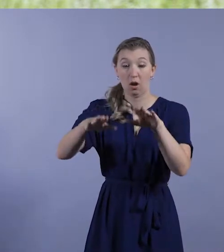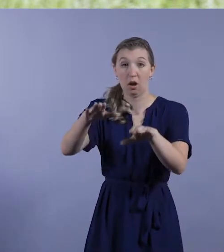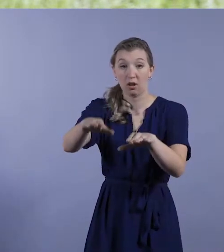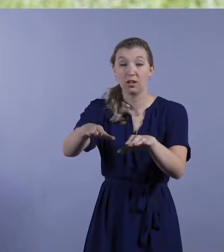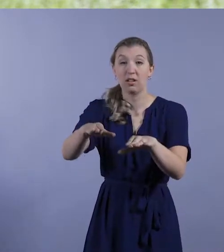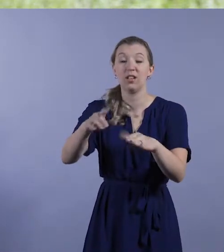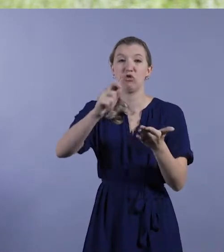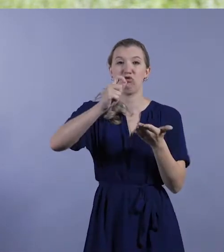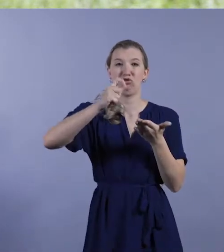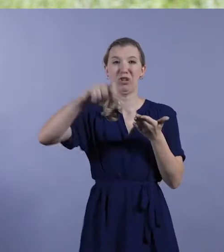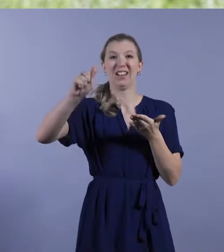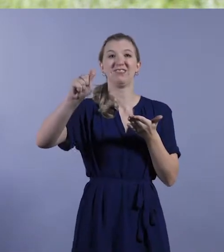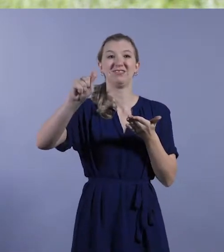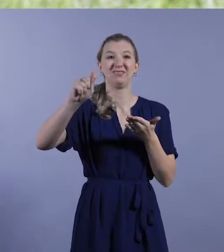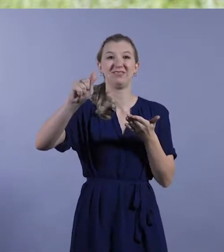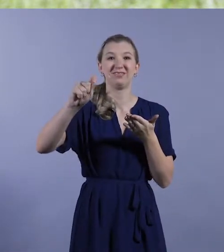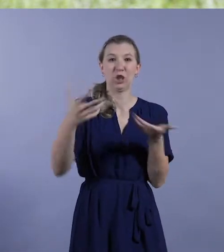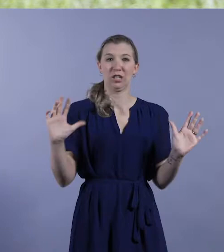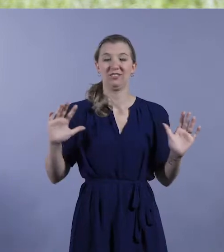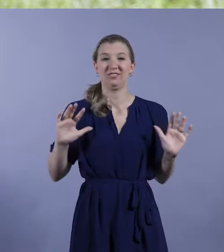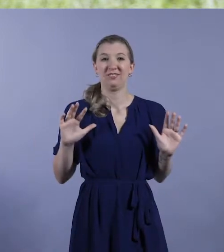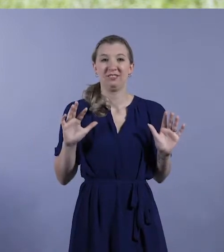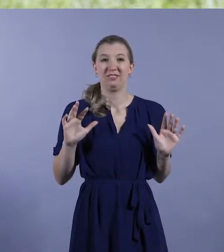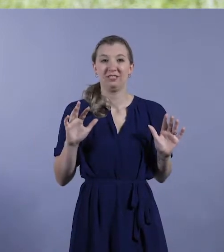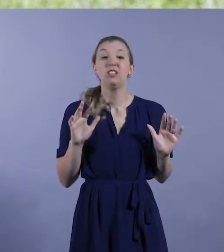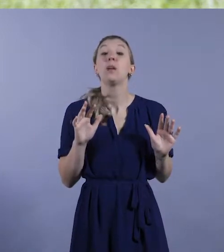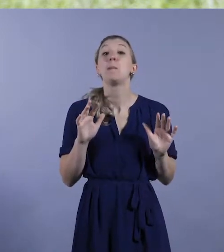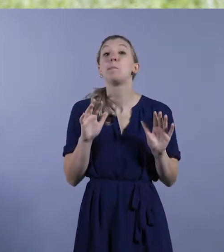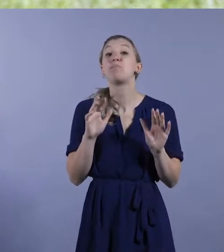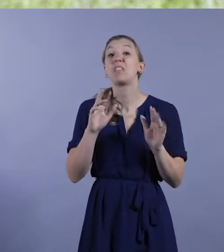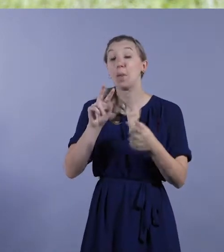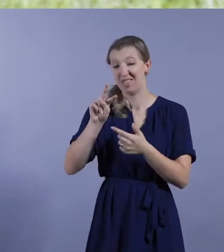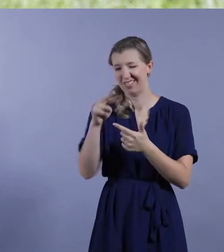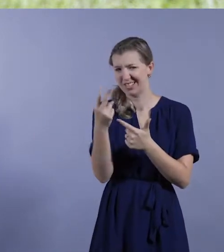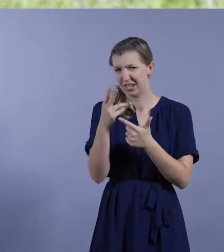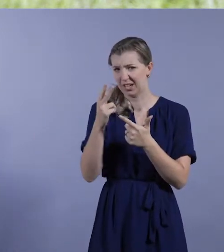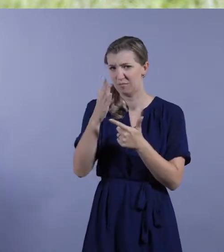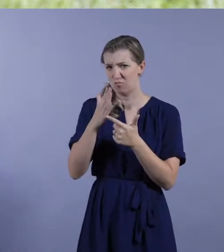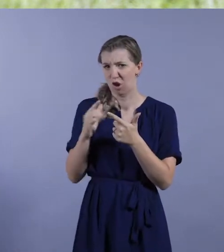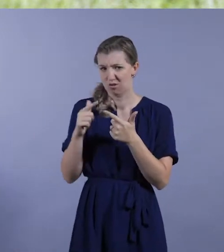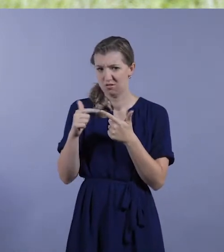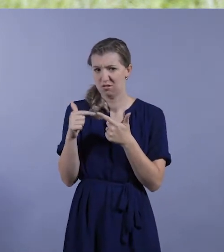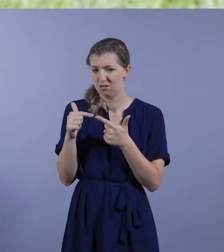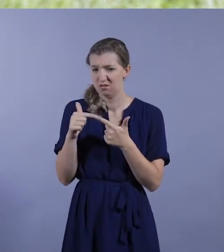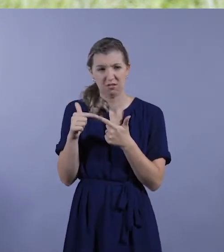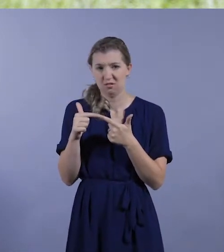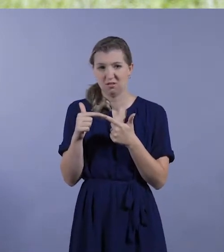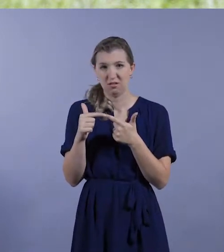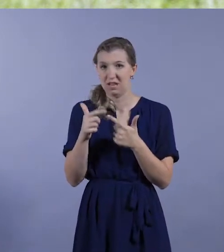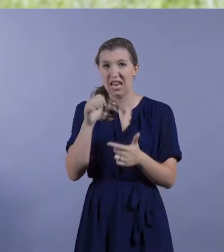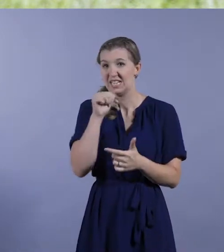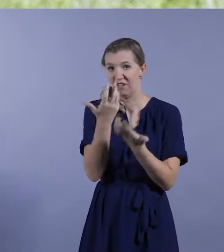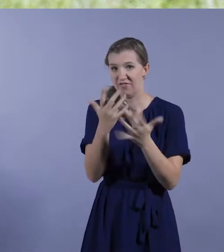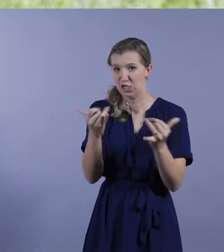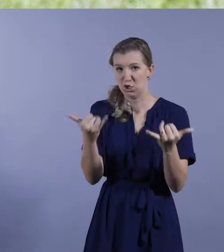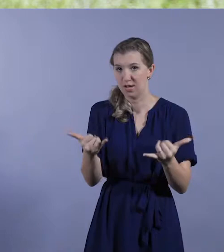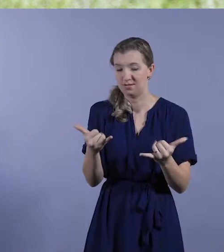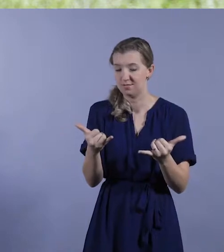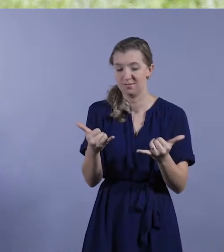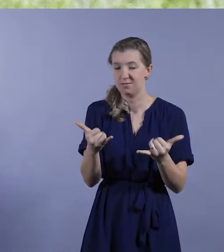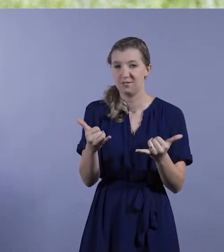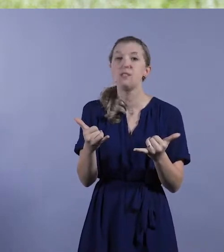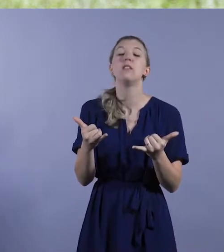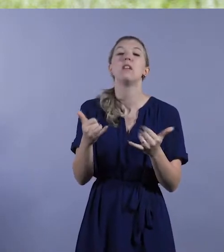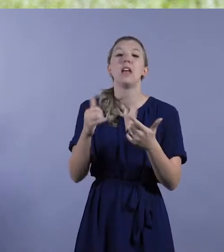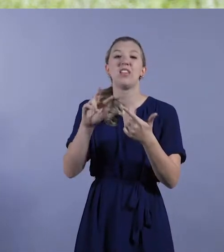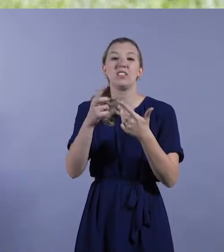check beside it. But the second part will not be concluded today. The second